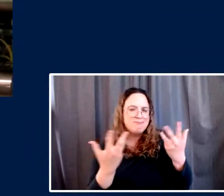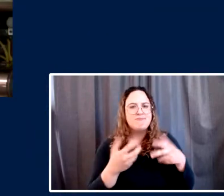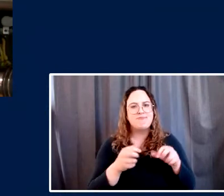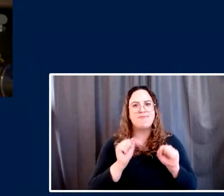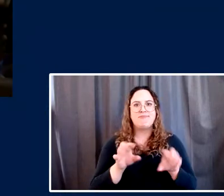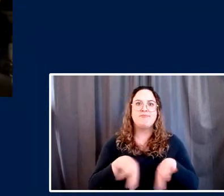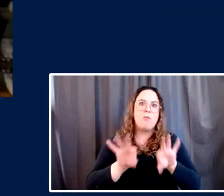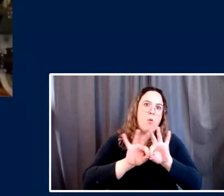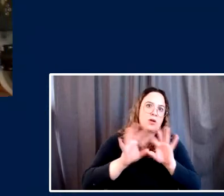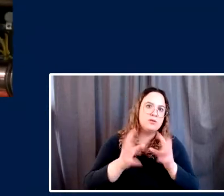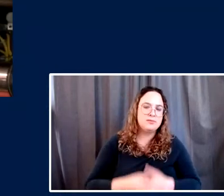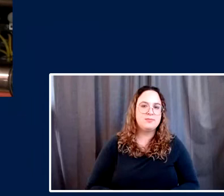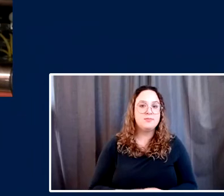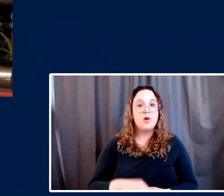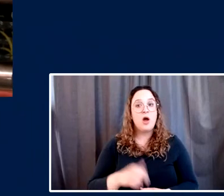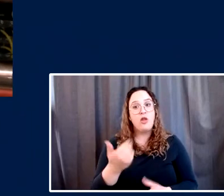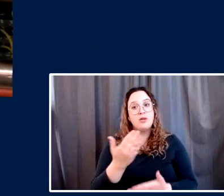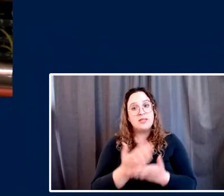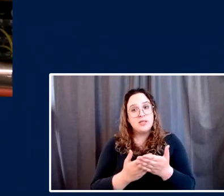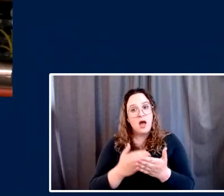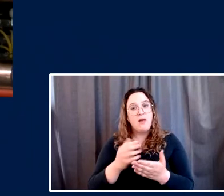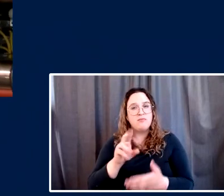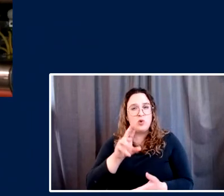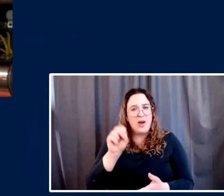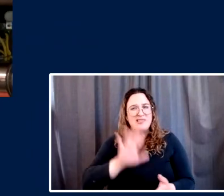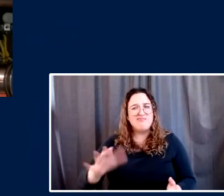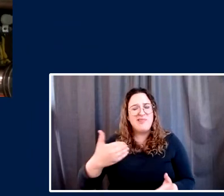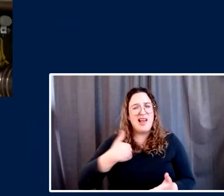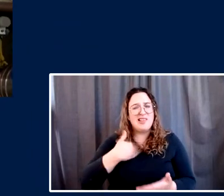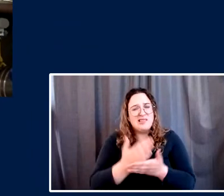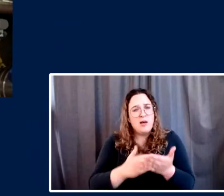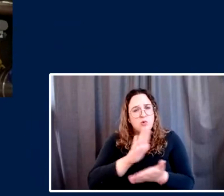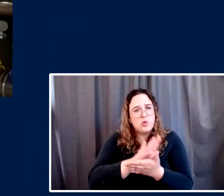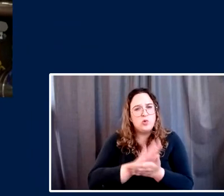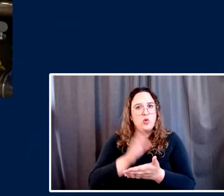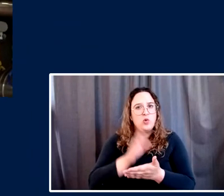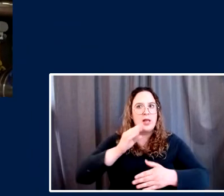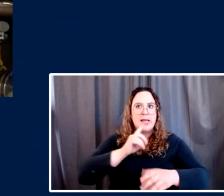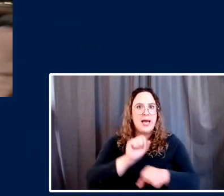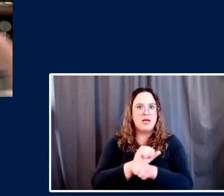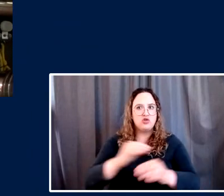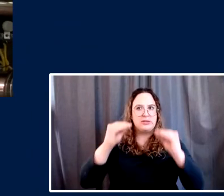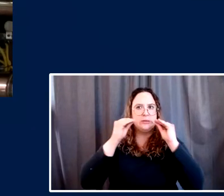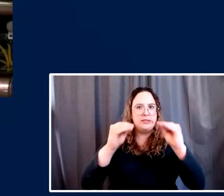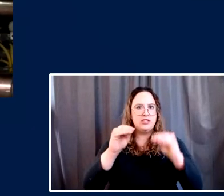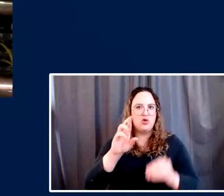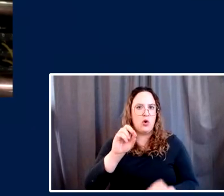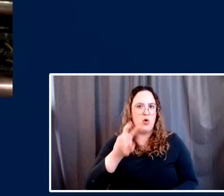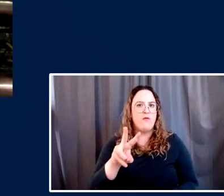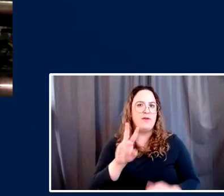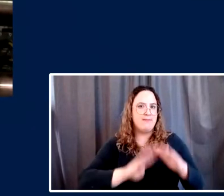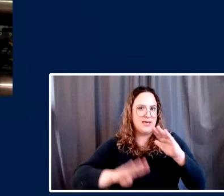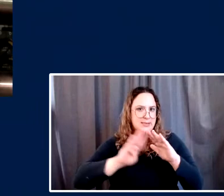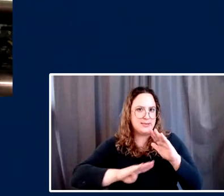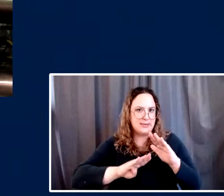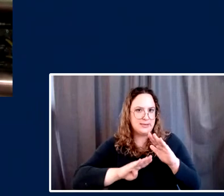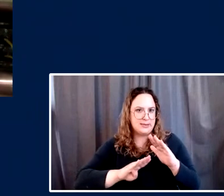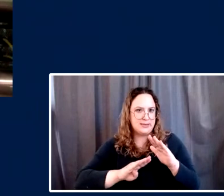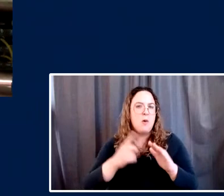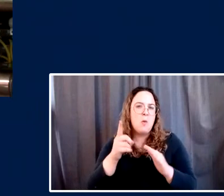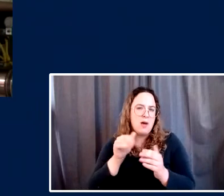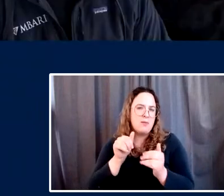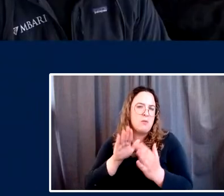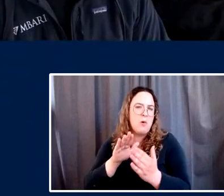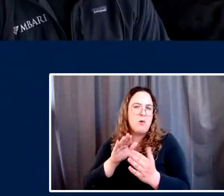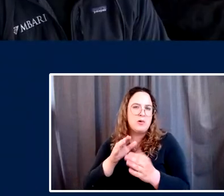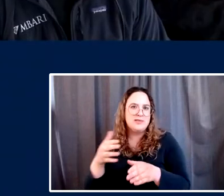there are some schools around the country and around the world that actually teach ROV basics, and you can get into the industry that way.